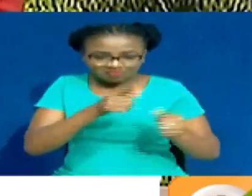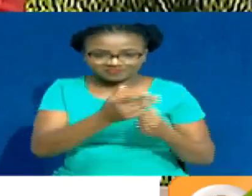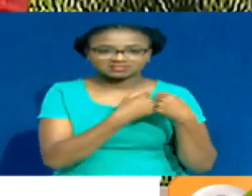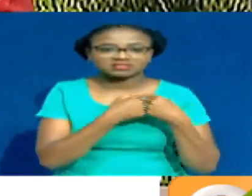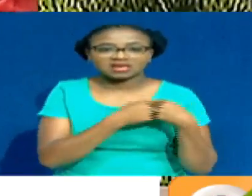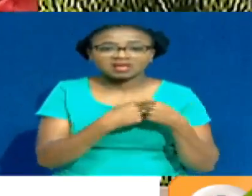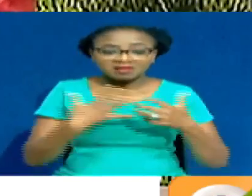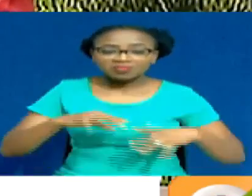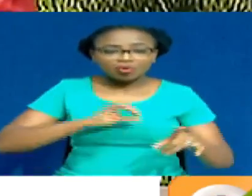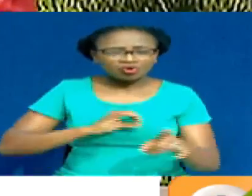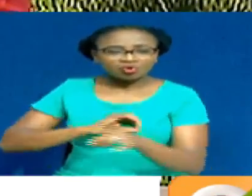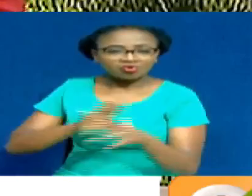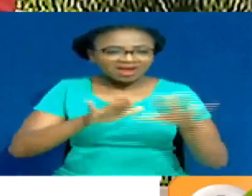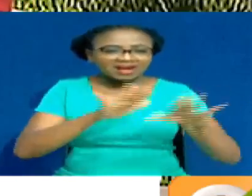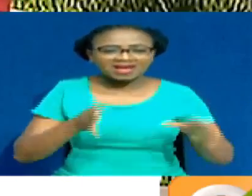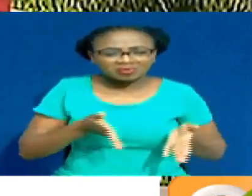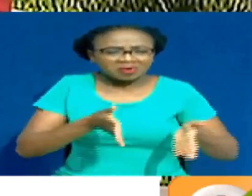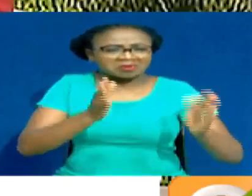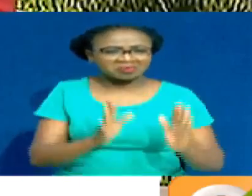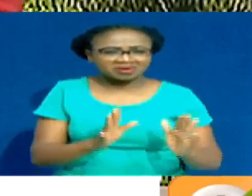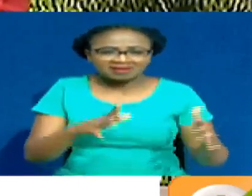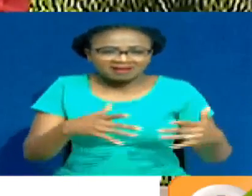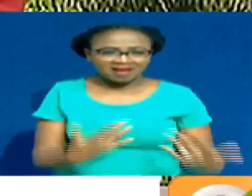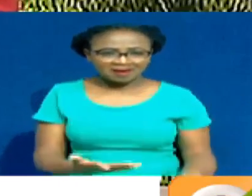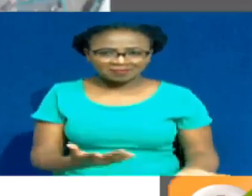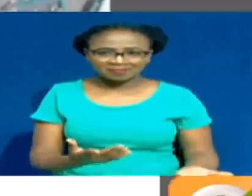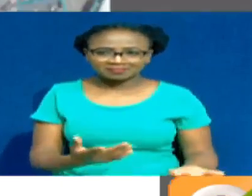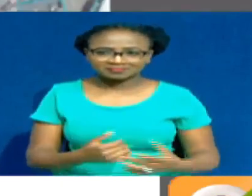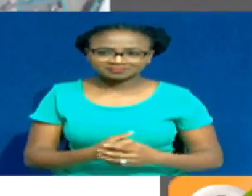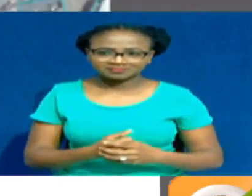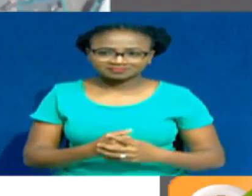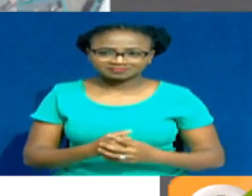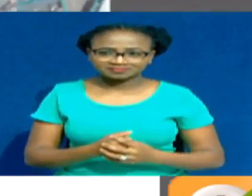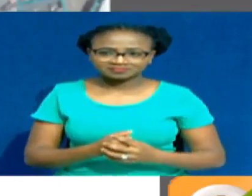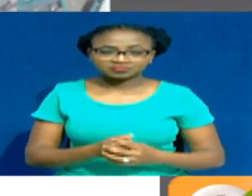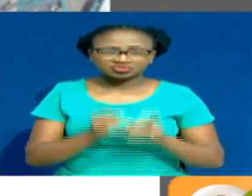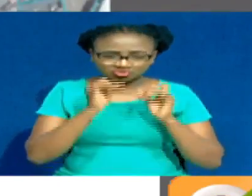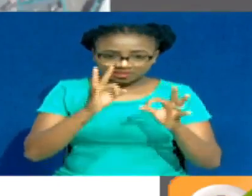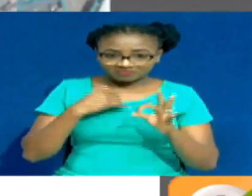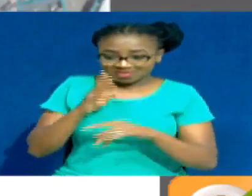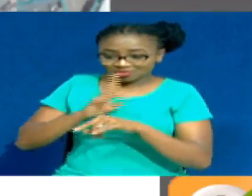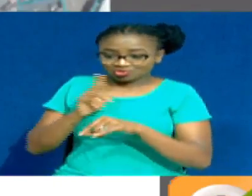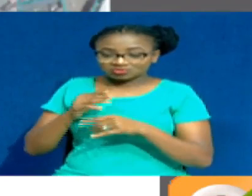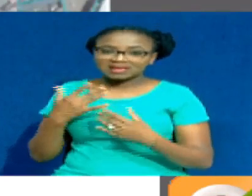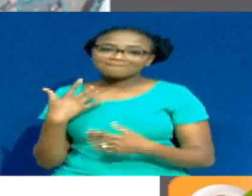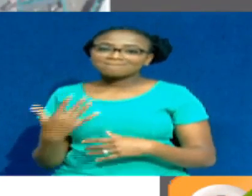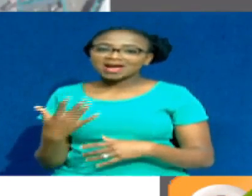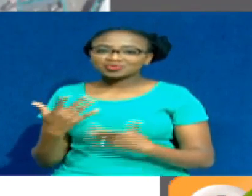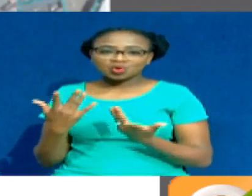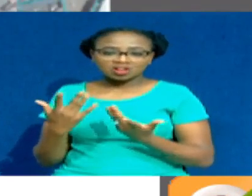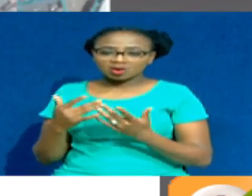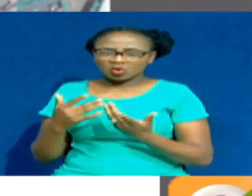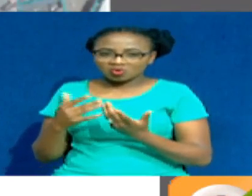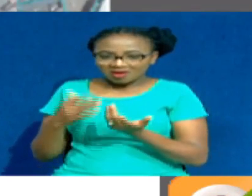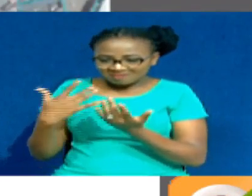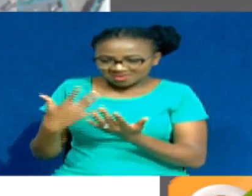challenges. And if I was operating on the manual space, I would not have been able to identify that challenge. Because in Survey of Kenya,